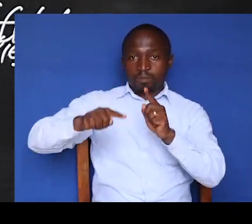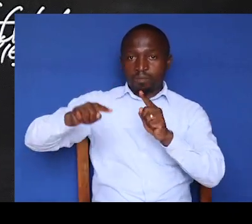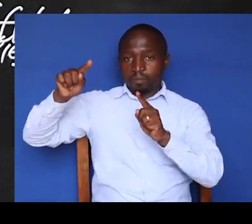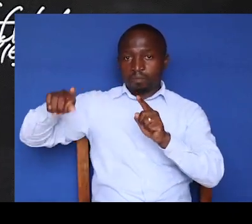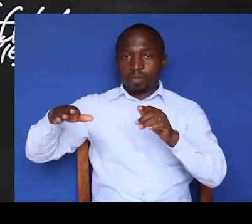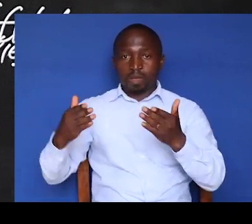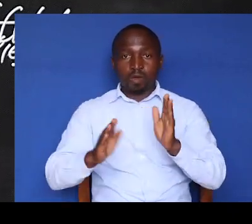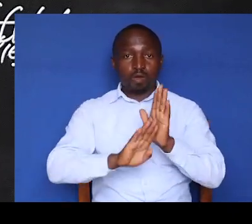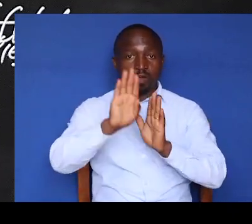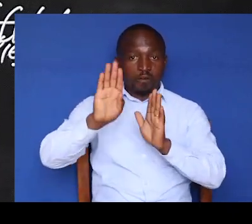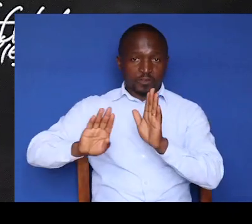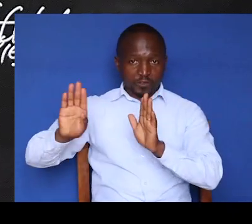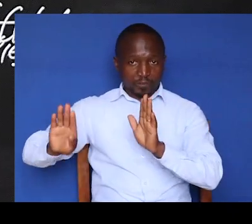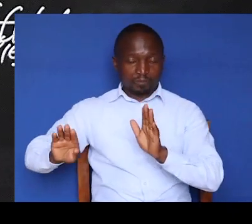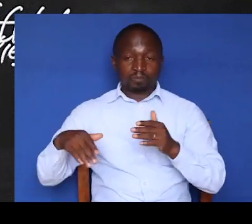you have enjoyed it.